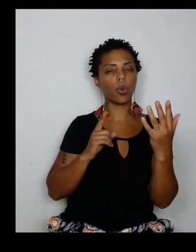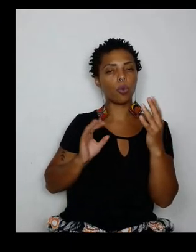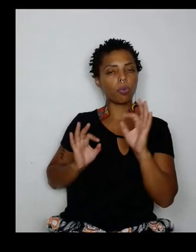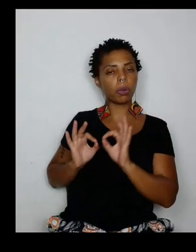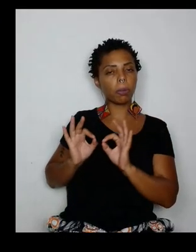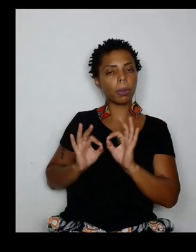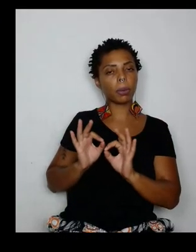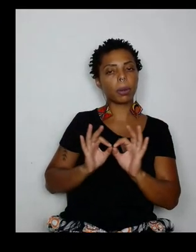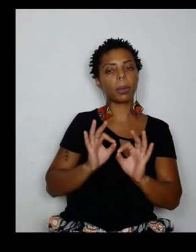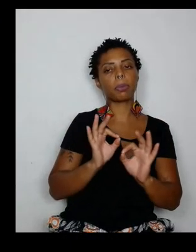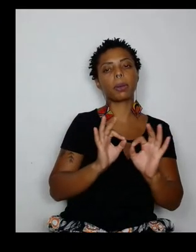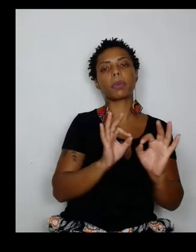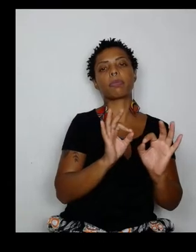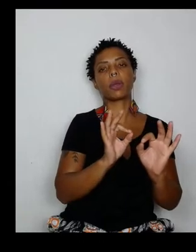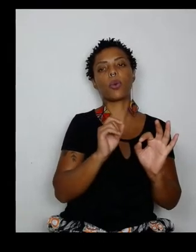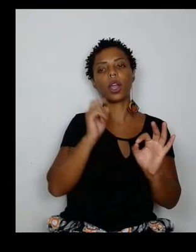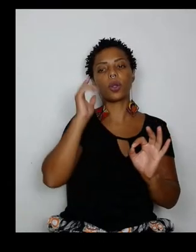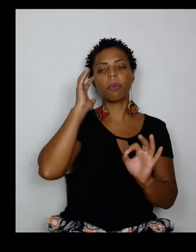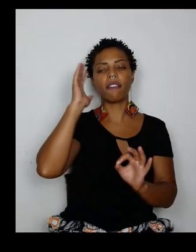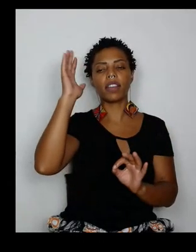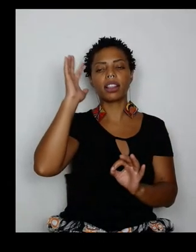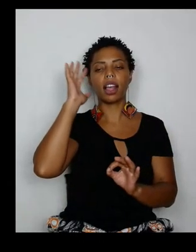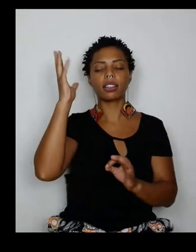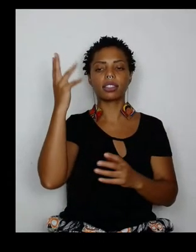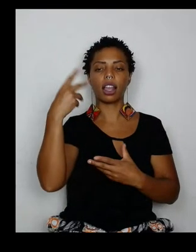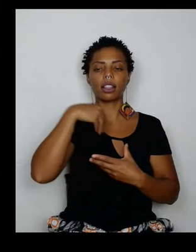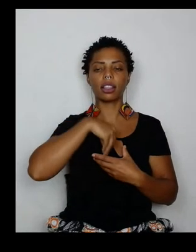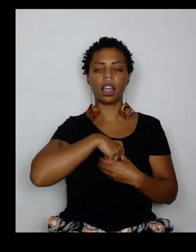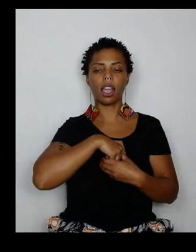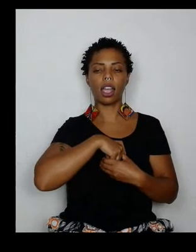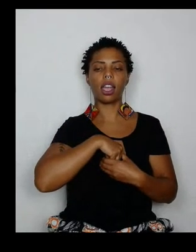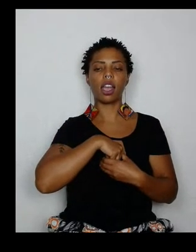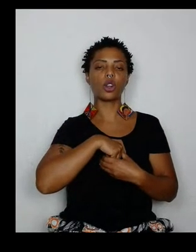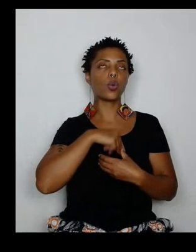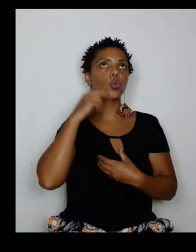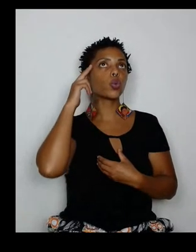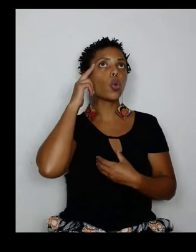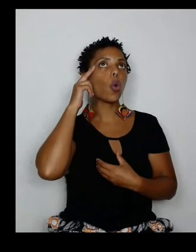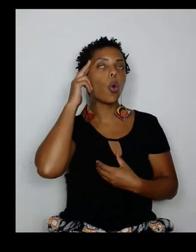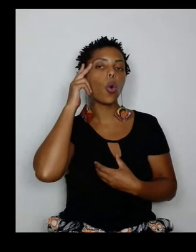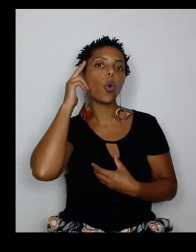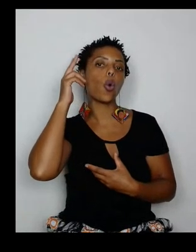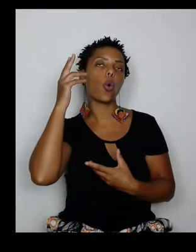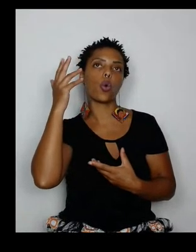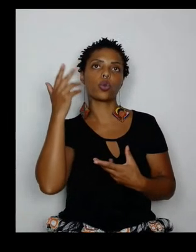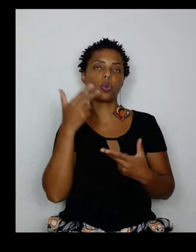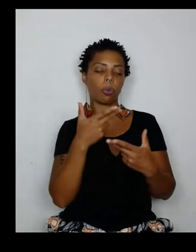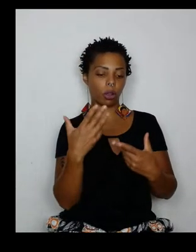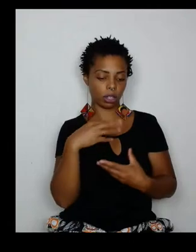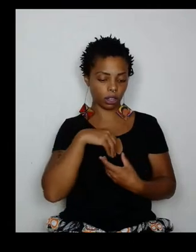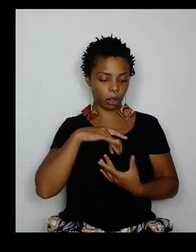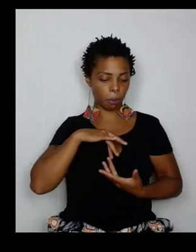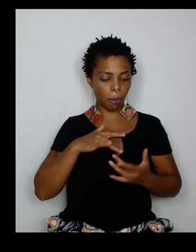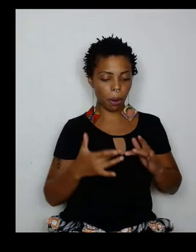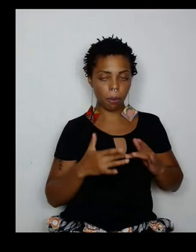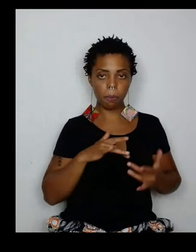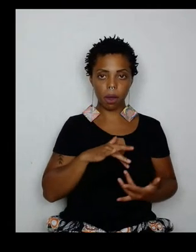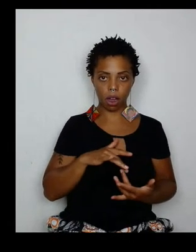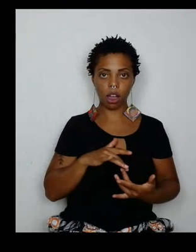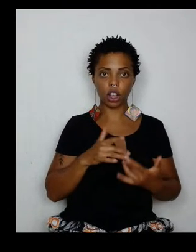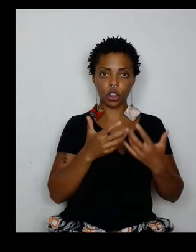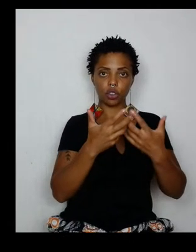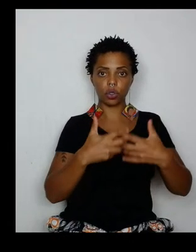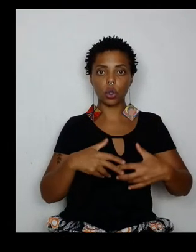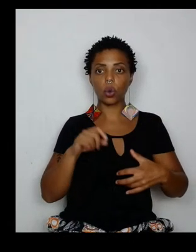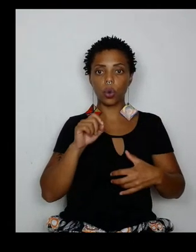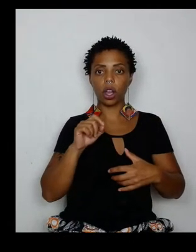internal set of dreams and associations which function in relation to that image behind him it's almost